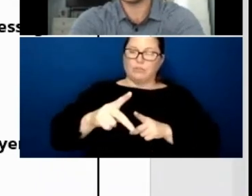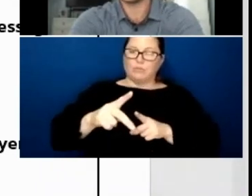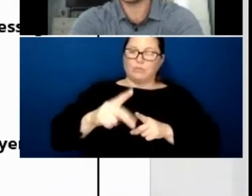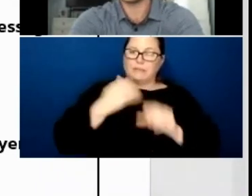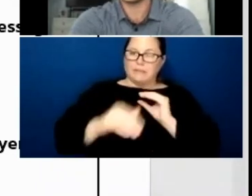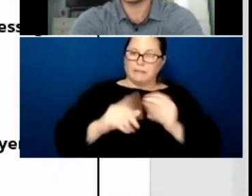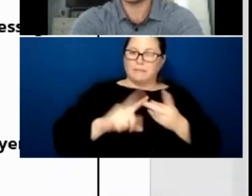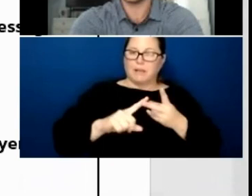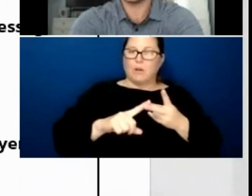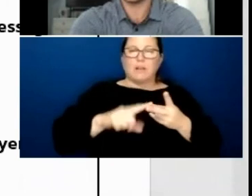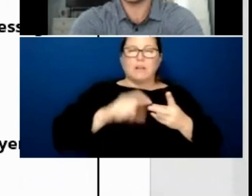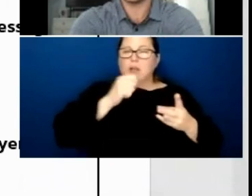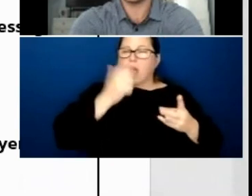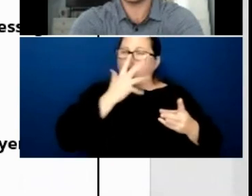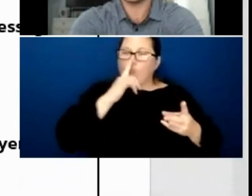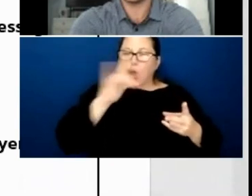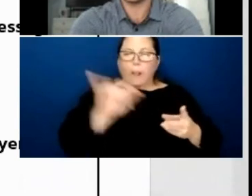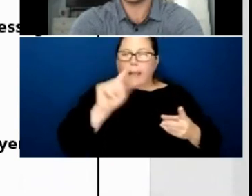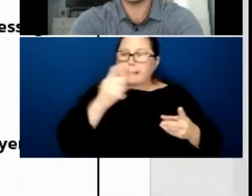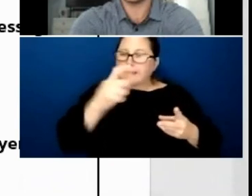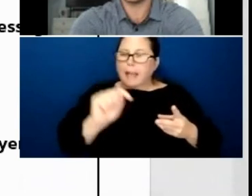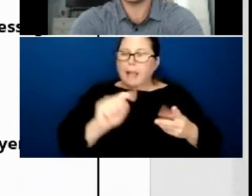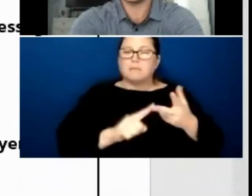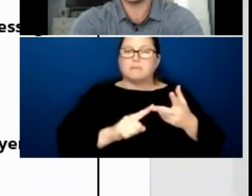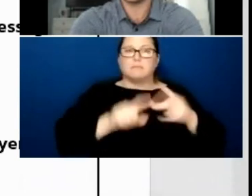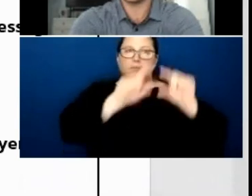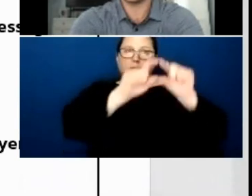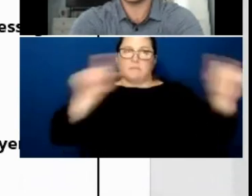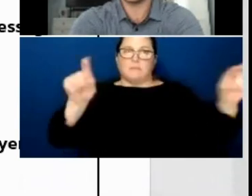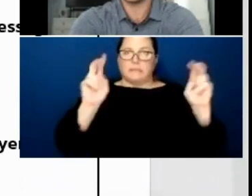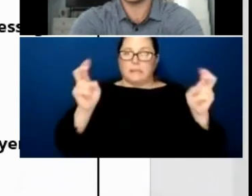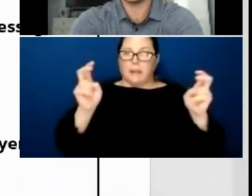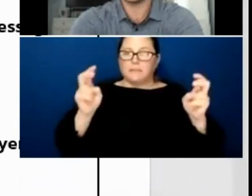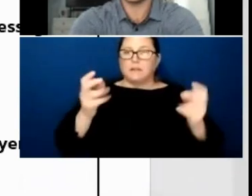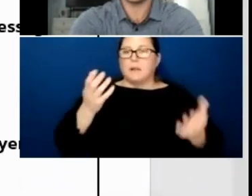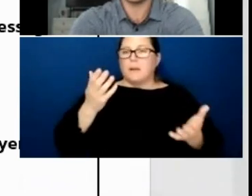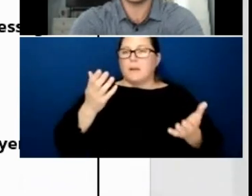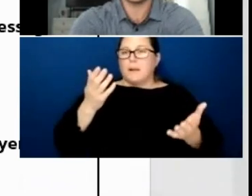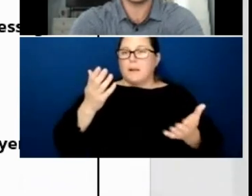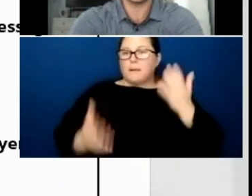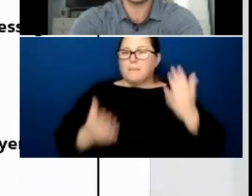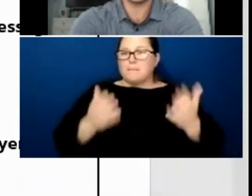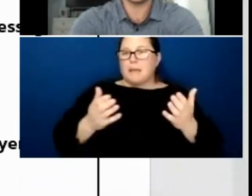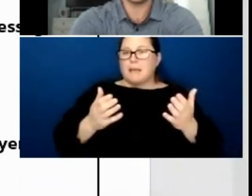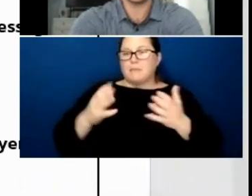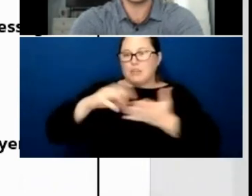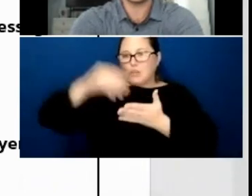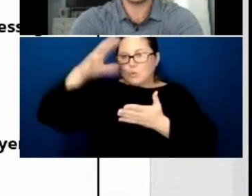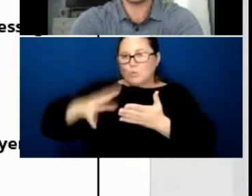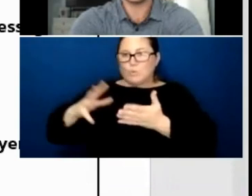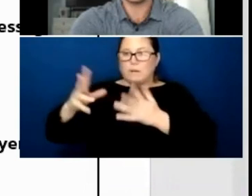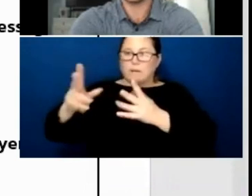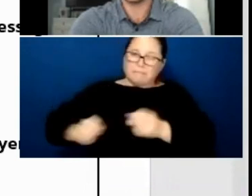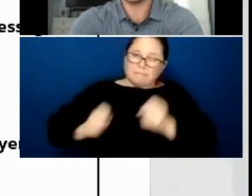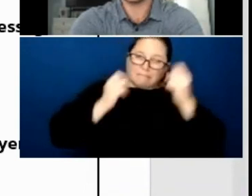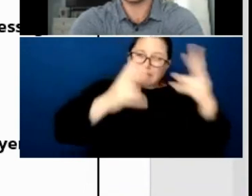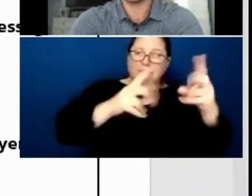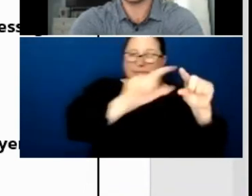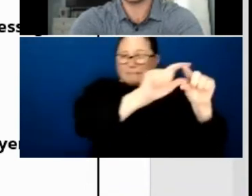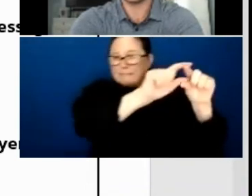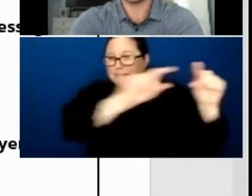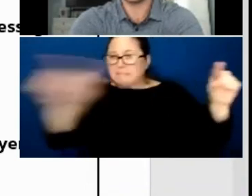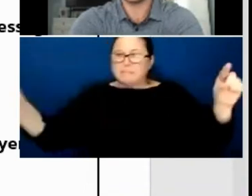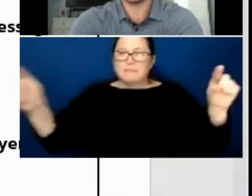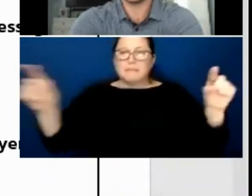how to write a subject line. If your students are sending you the entire message in the subject line, let's correct that behavior. How